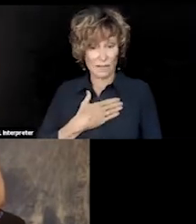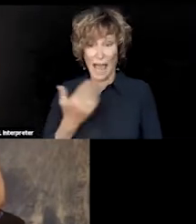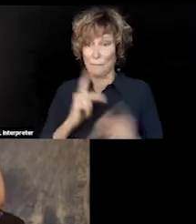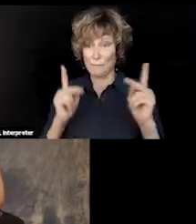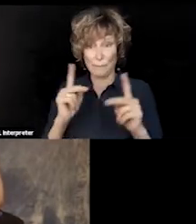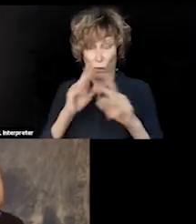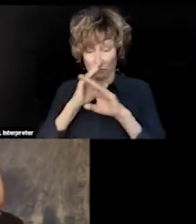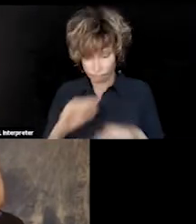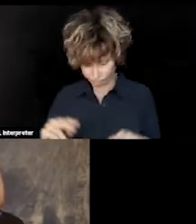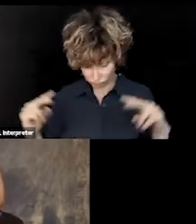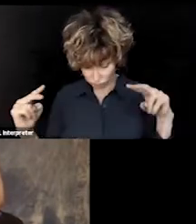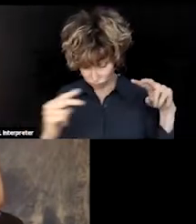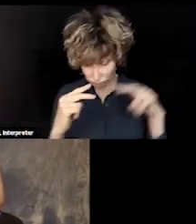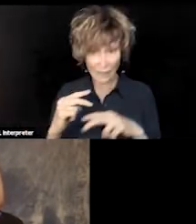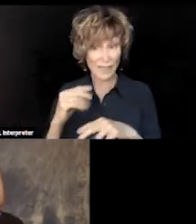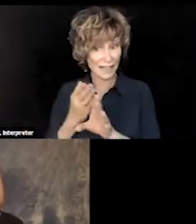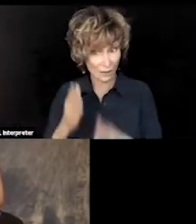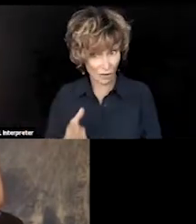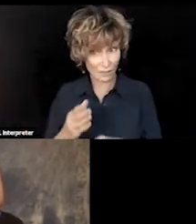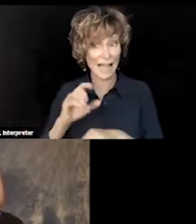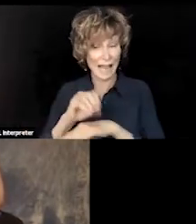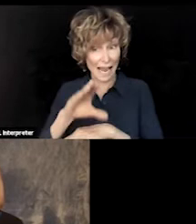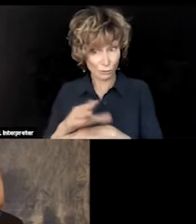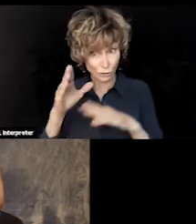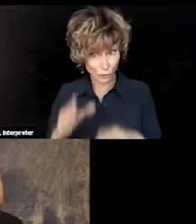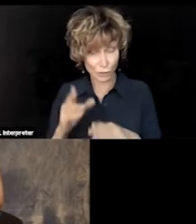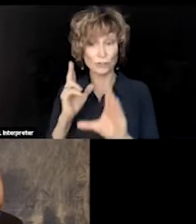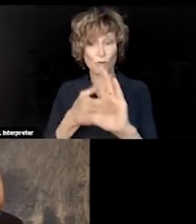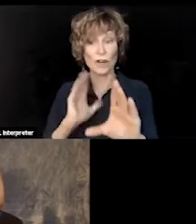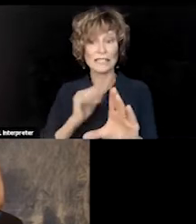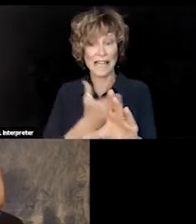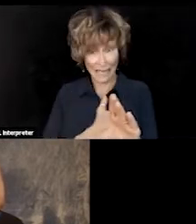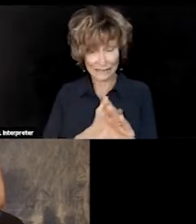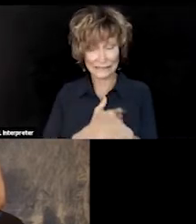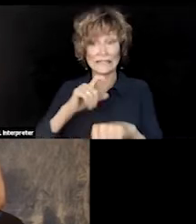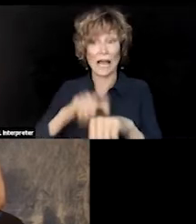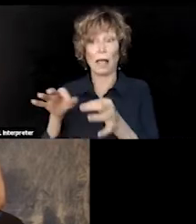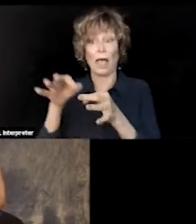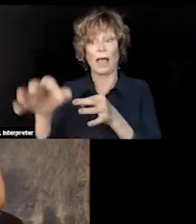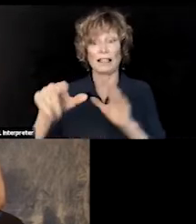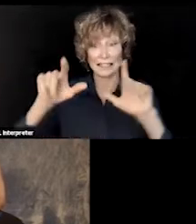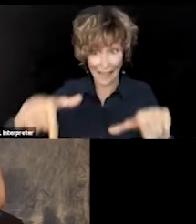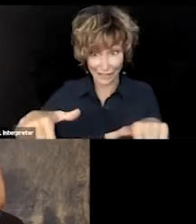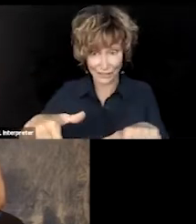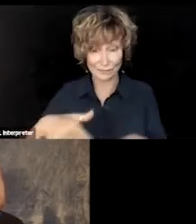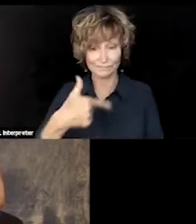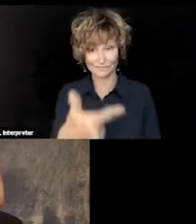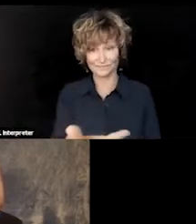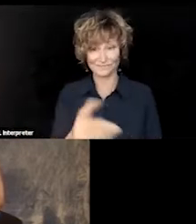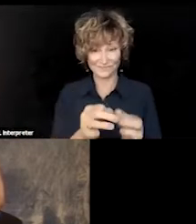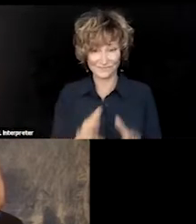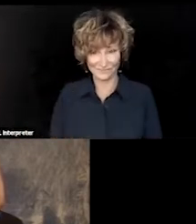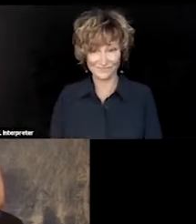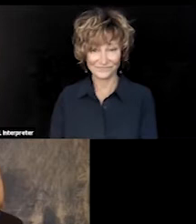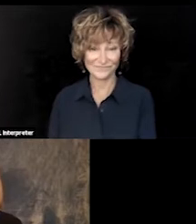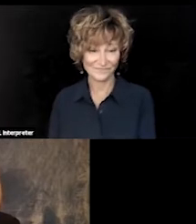eye contact until the counselor and psychologist joined us, eons later, or so it felt. His attitude was obvious as he